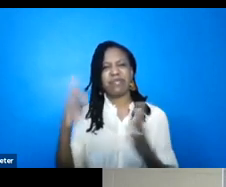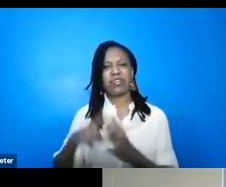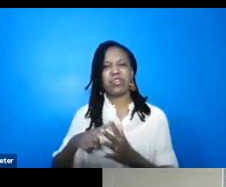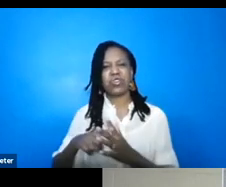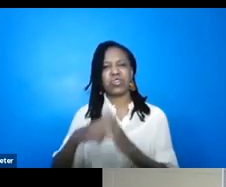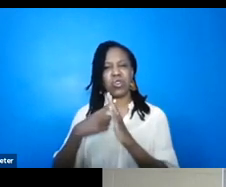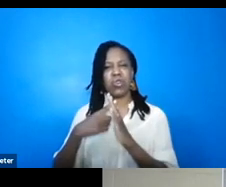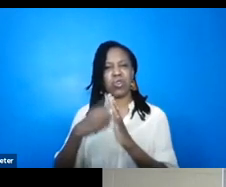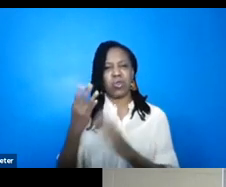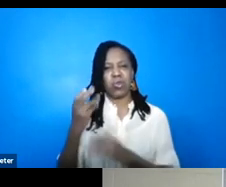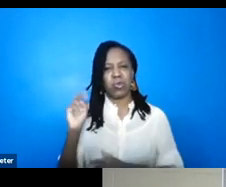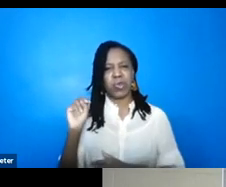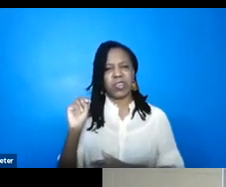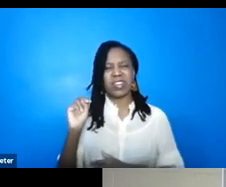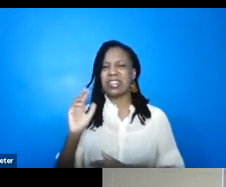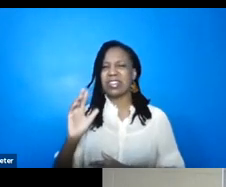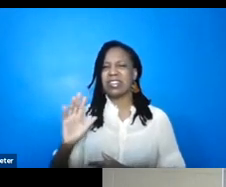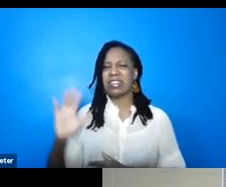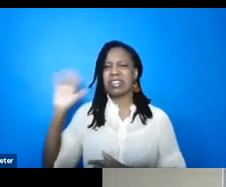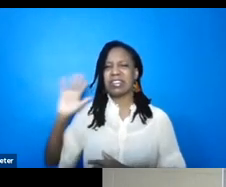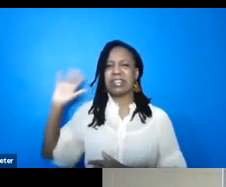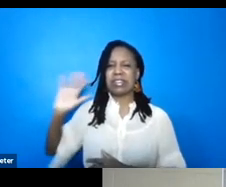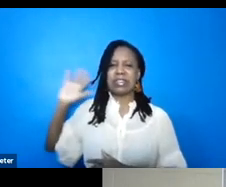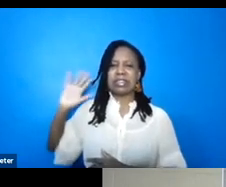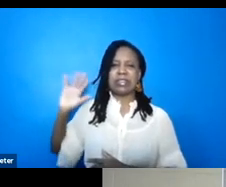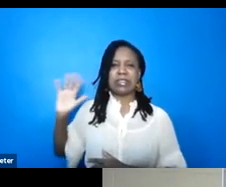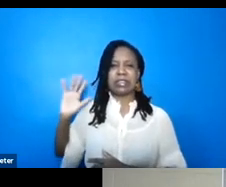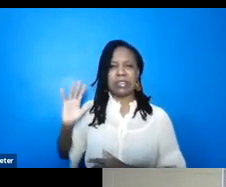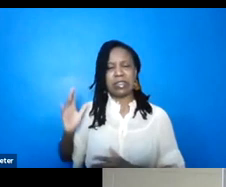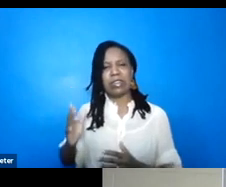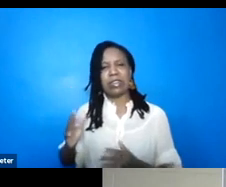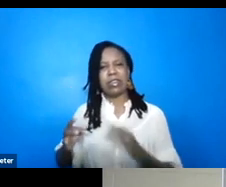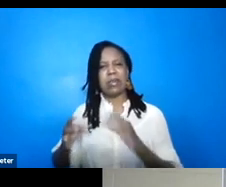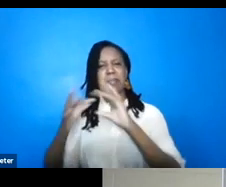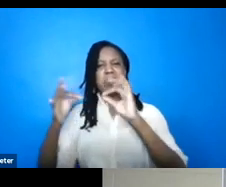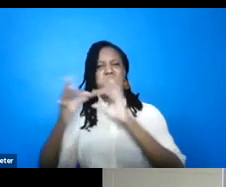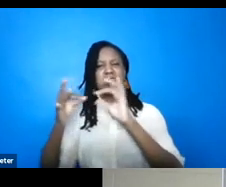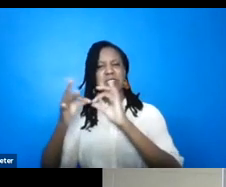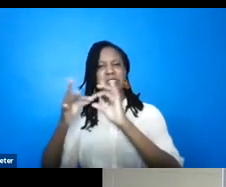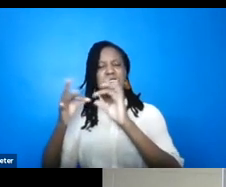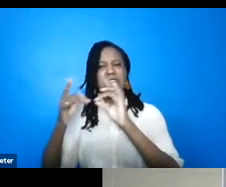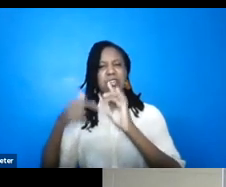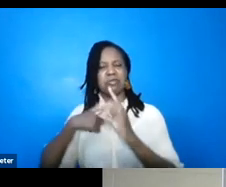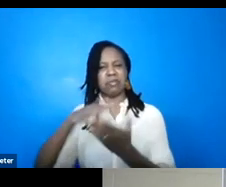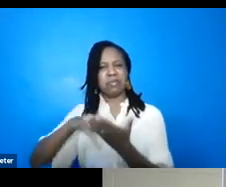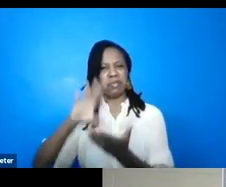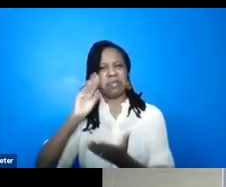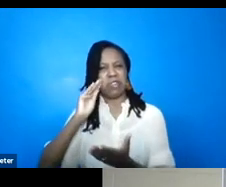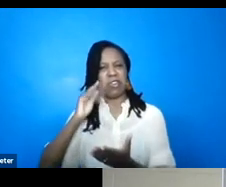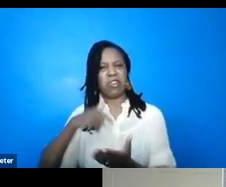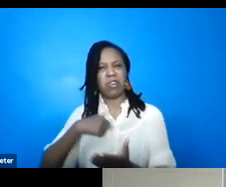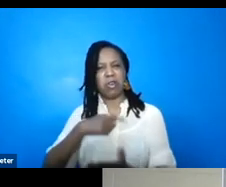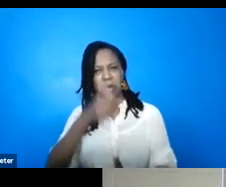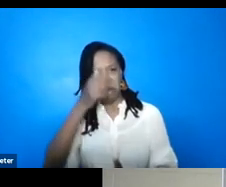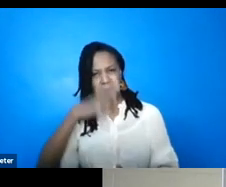show weakness. Men don't do certain things. You have to be strong. You have to be aggressive. You can't allow anyone to take advantage of